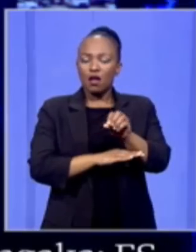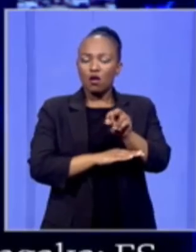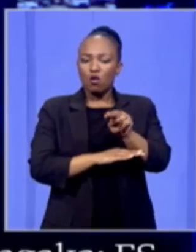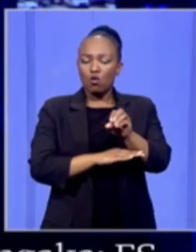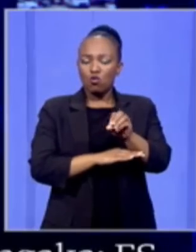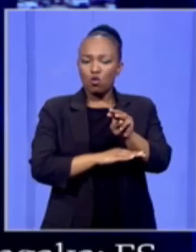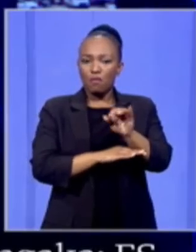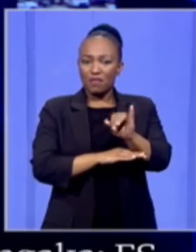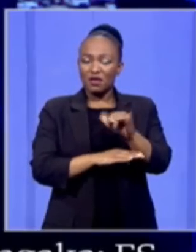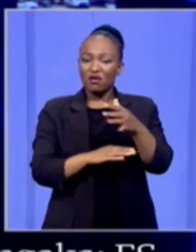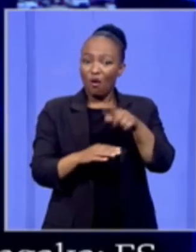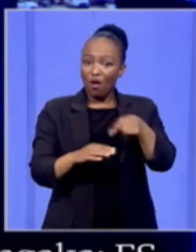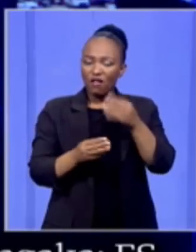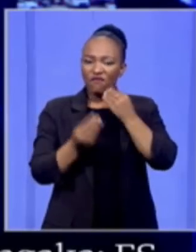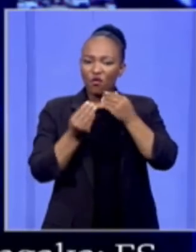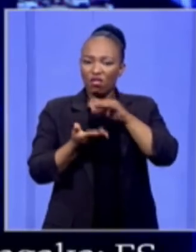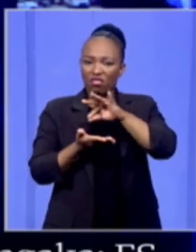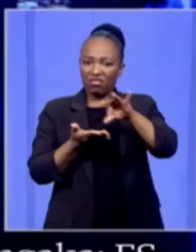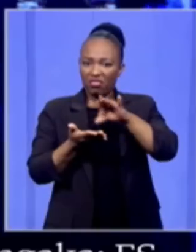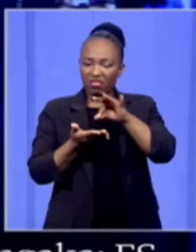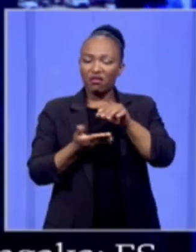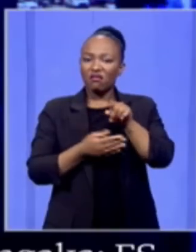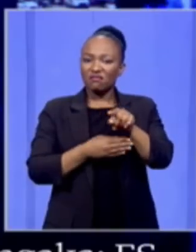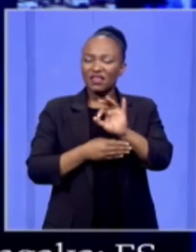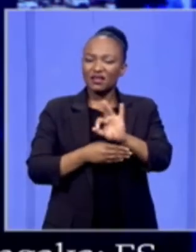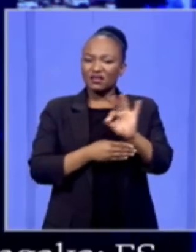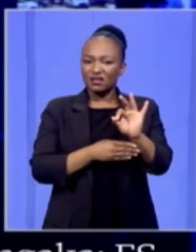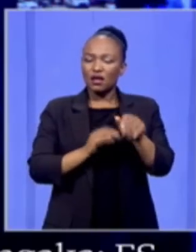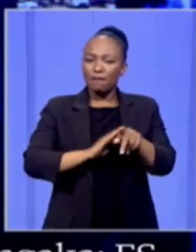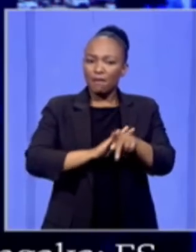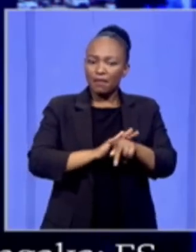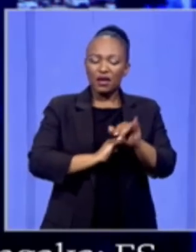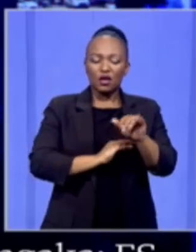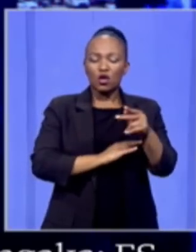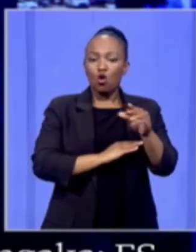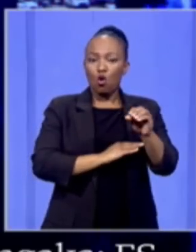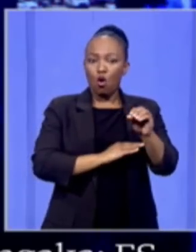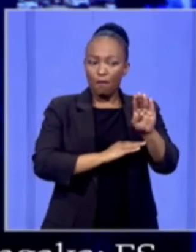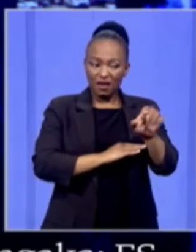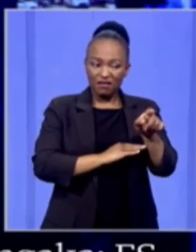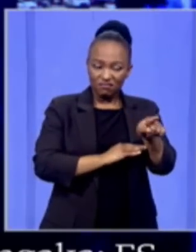nang le tjhefu. Ba 33 ke ba sekolo sa primary sa Ihobe.